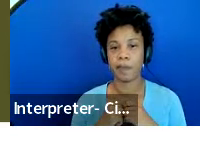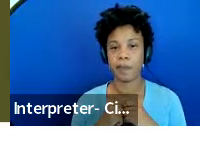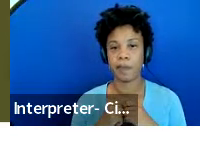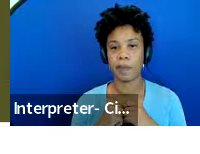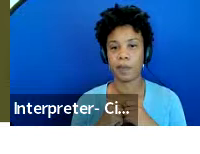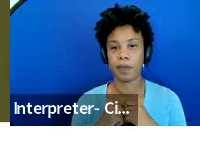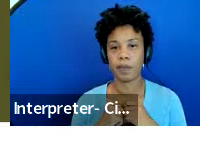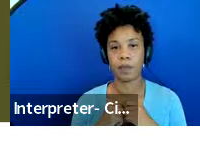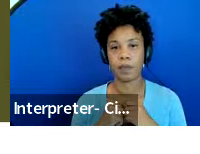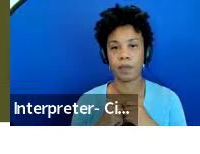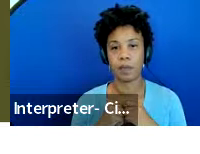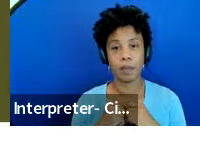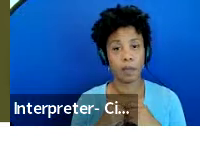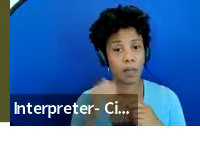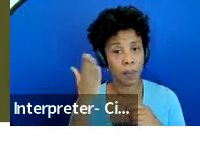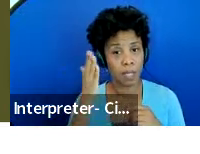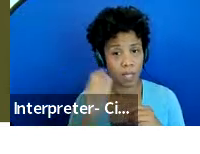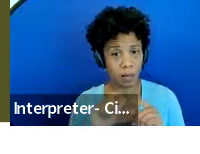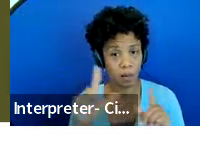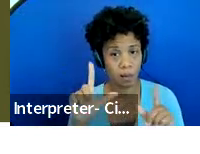her presentation is on the screen.